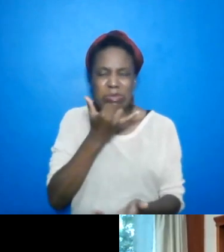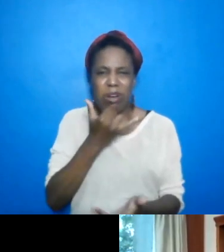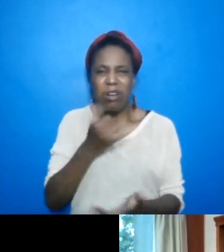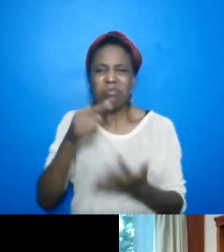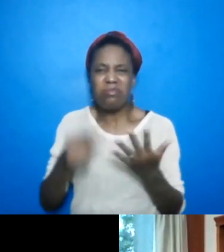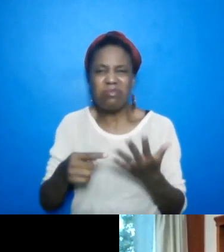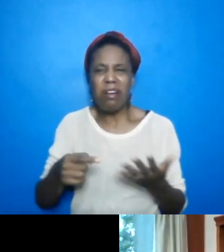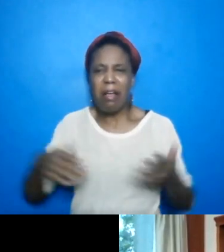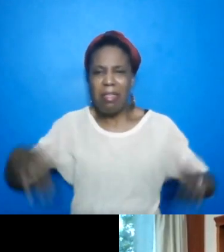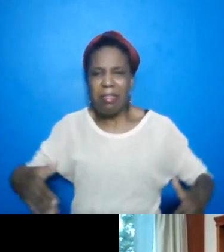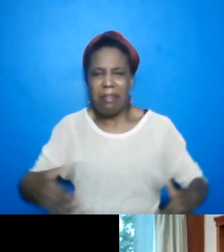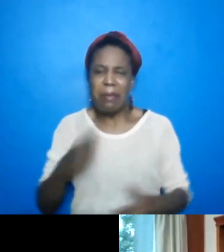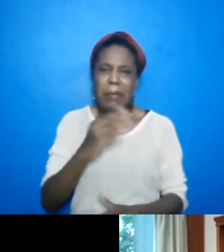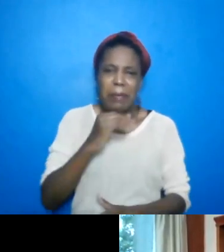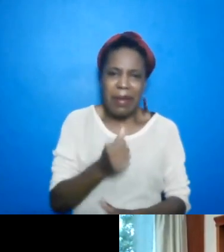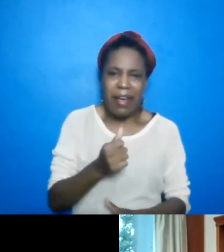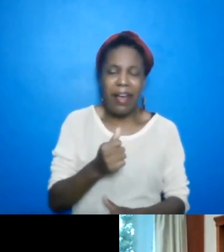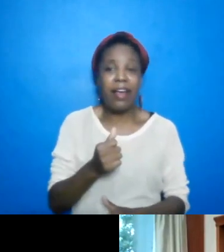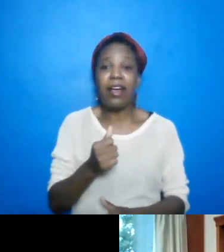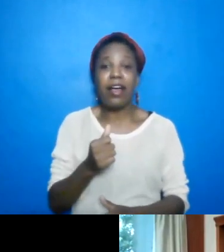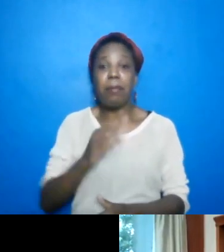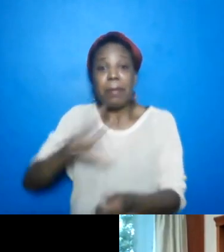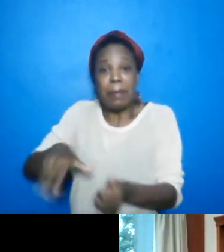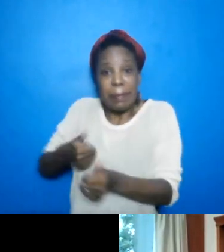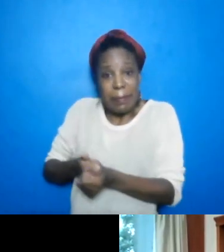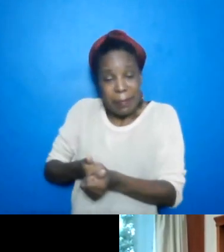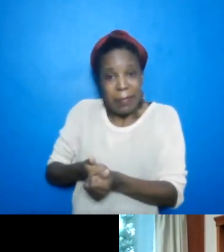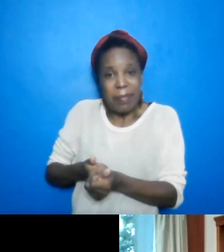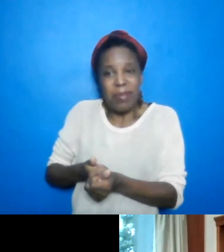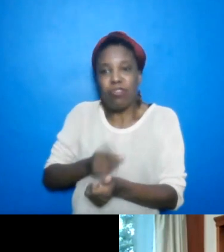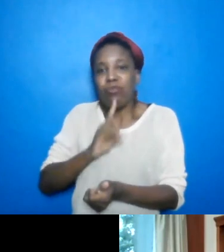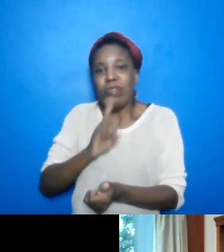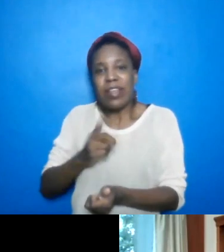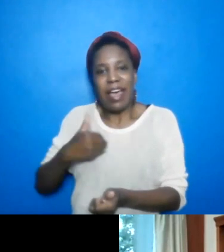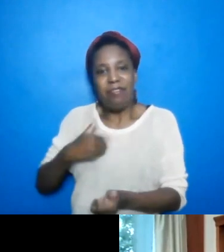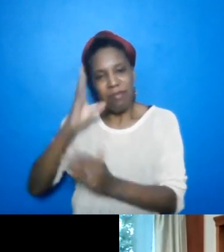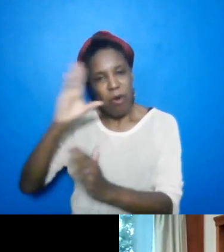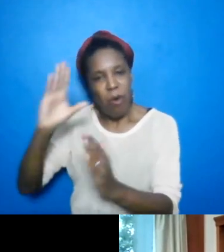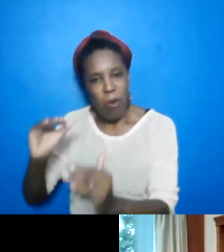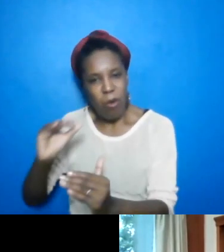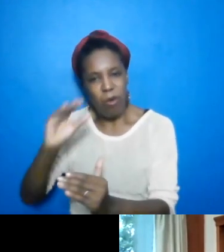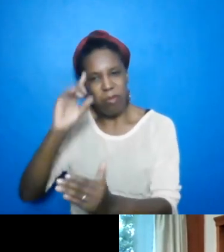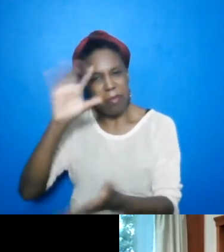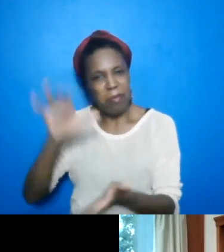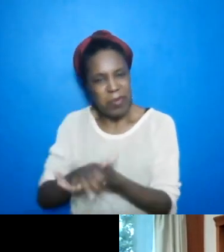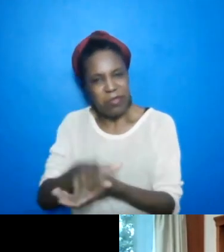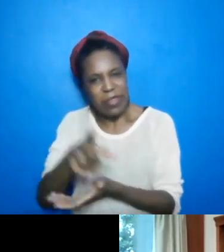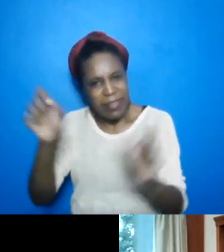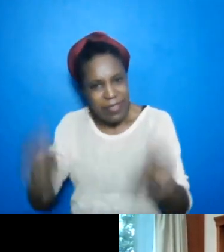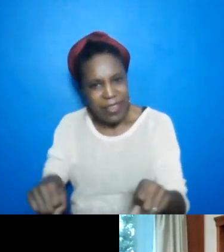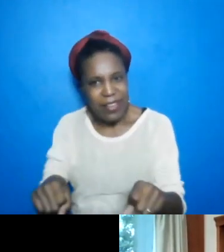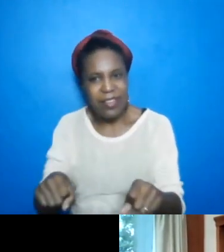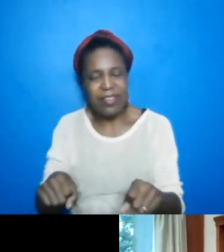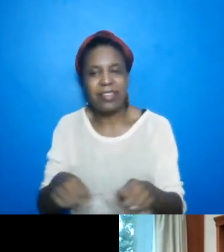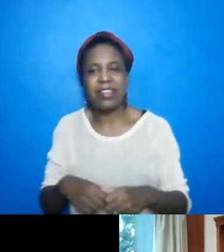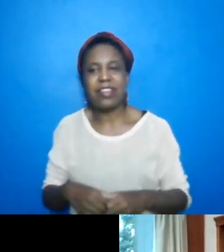that. So part of this, because these are difficult conversations, we want to make sure that people are hearing the fullness of the concern as it's expressed. And so